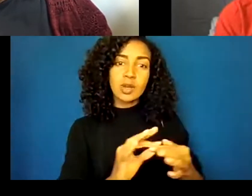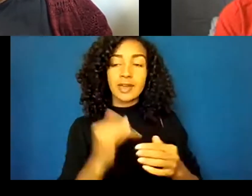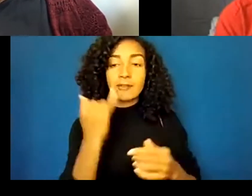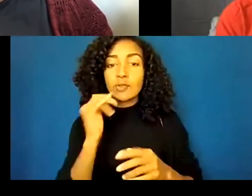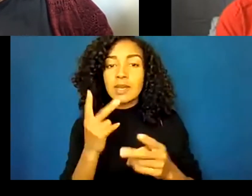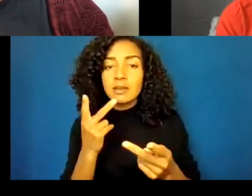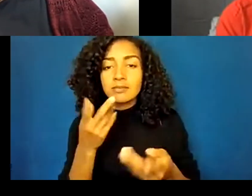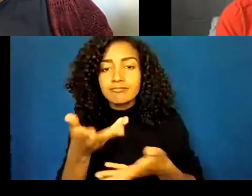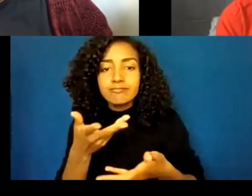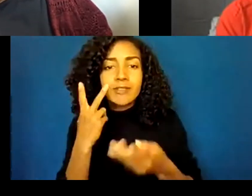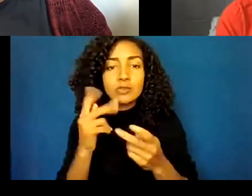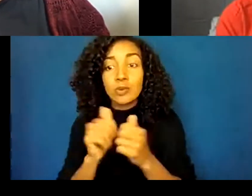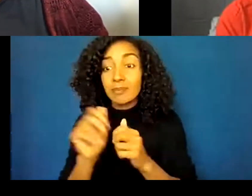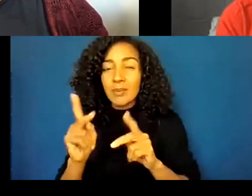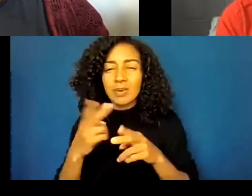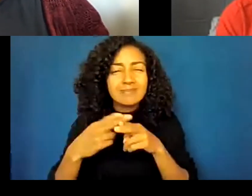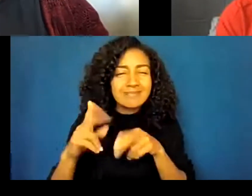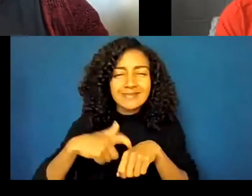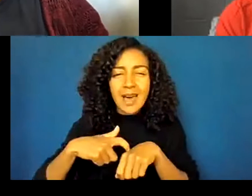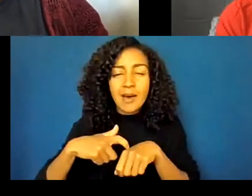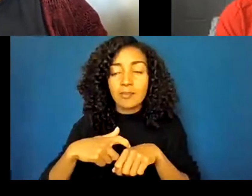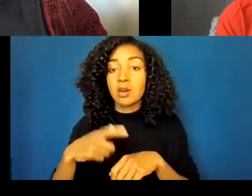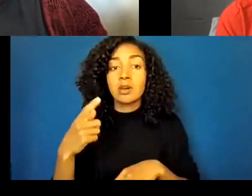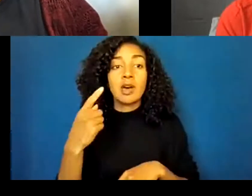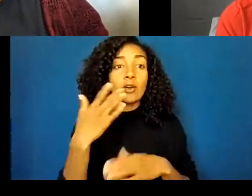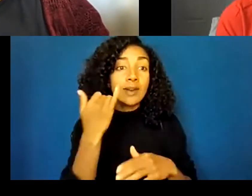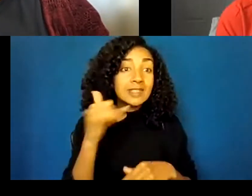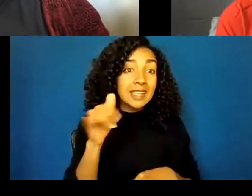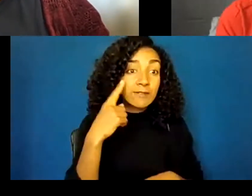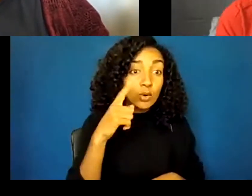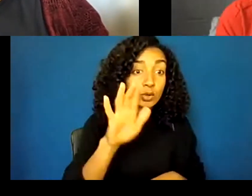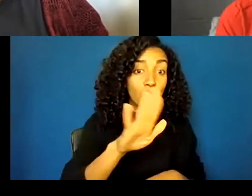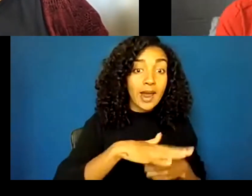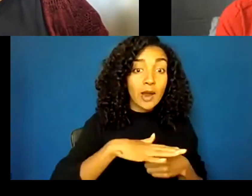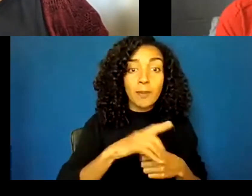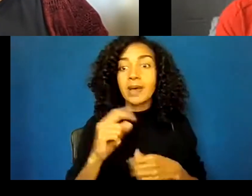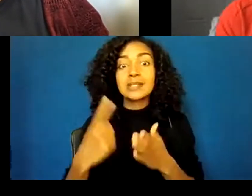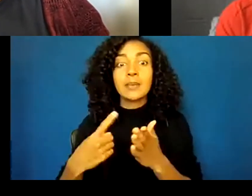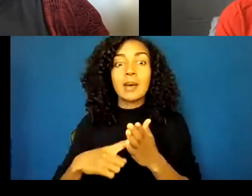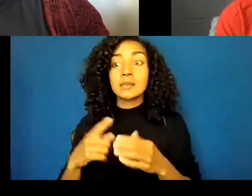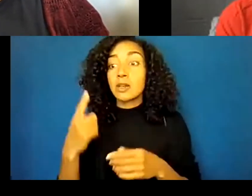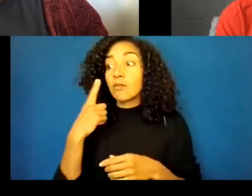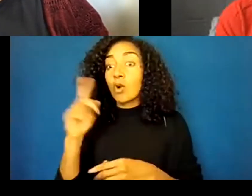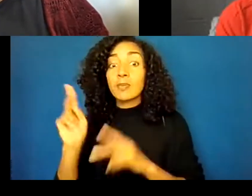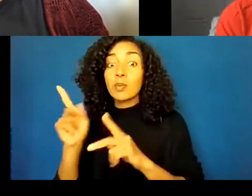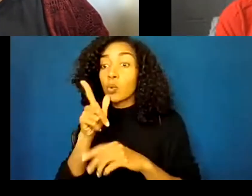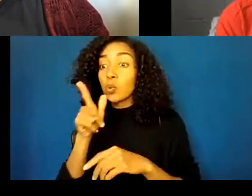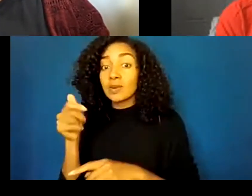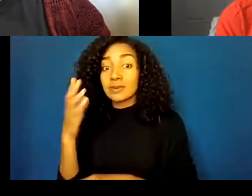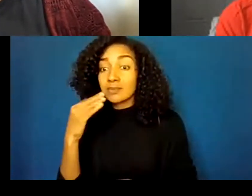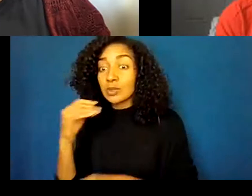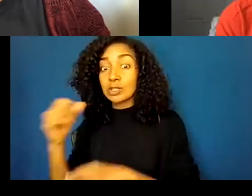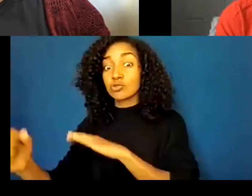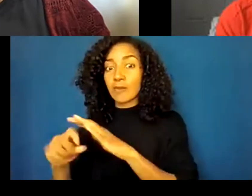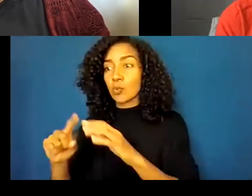who, I don't know if it's the same in where you are, but sometimes we're only seeing people for, like a short amount of time, and then they might,